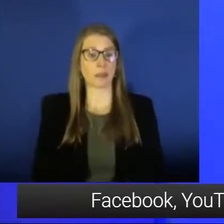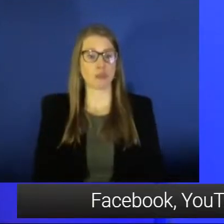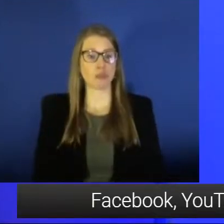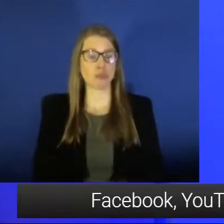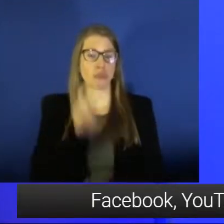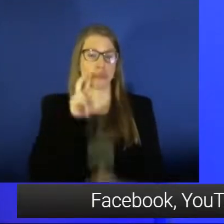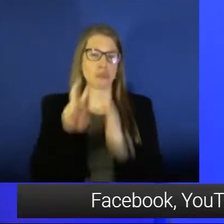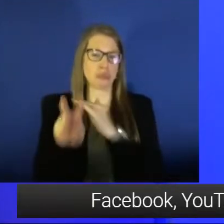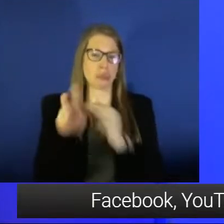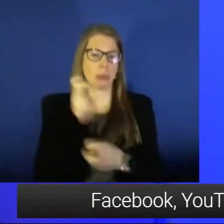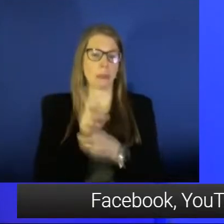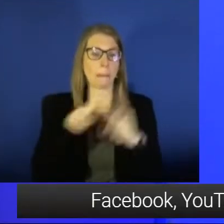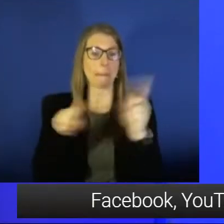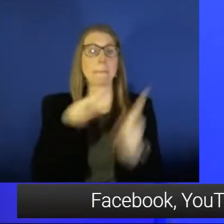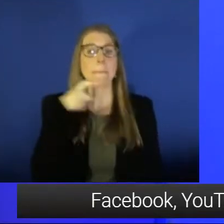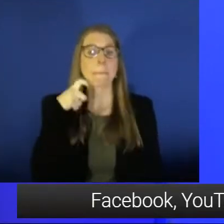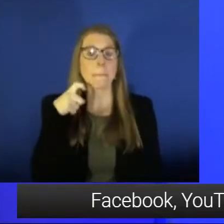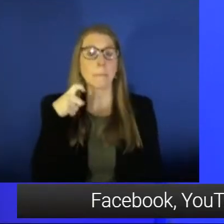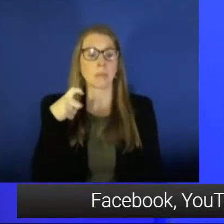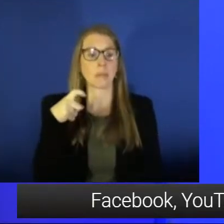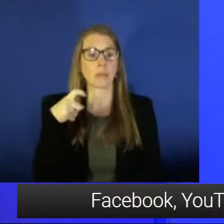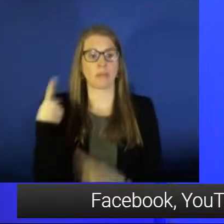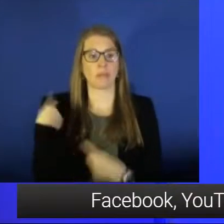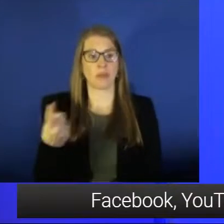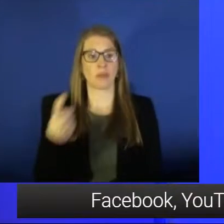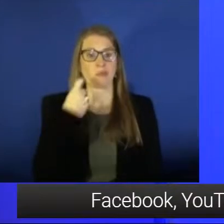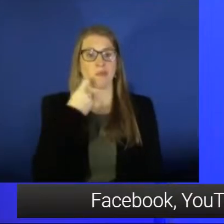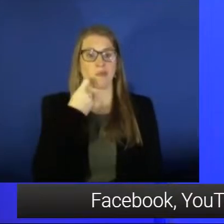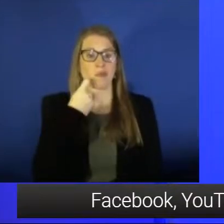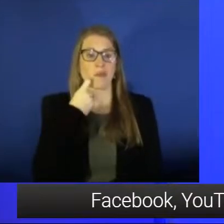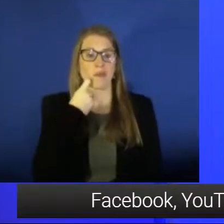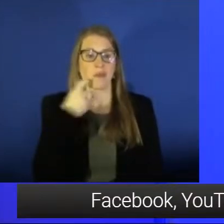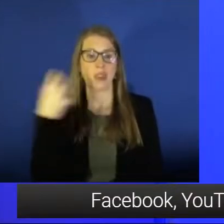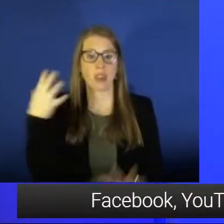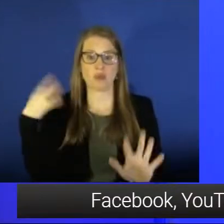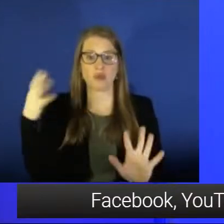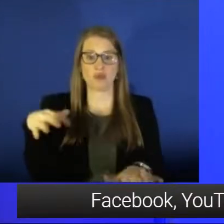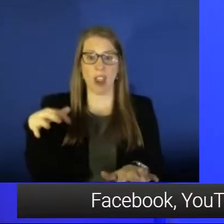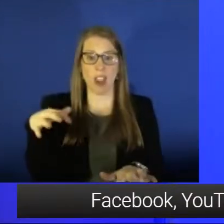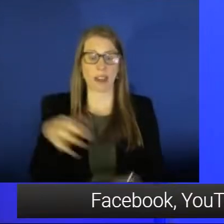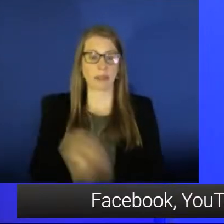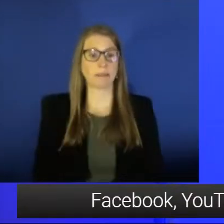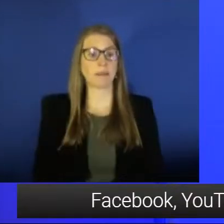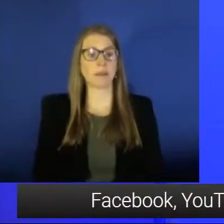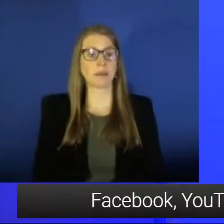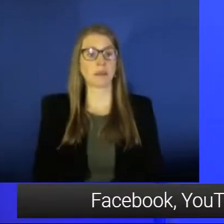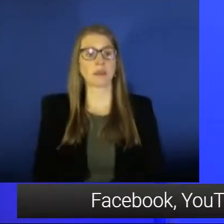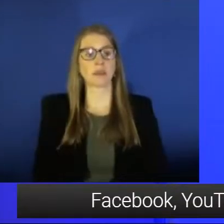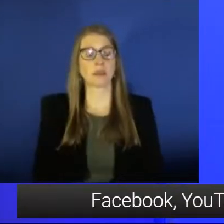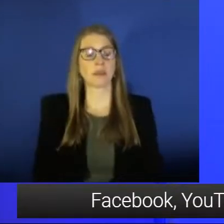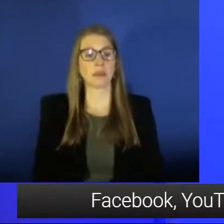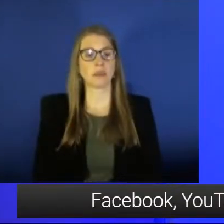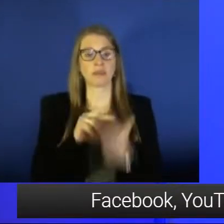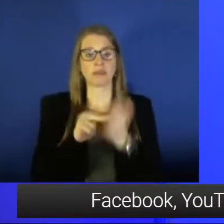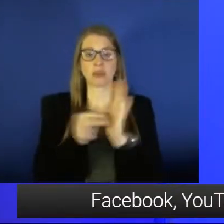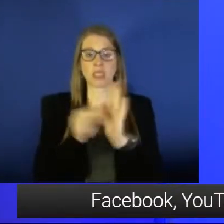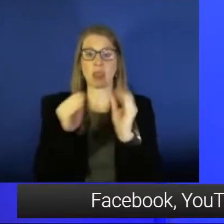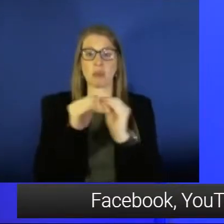pretty dry until we've gotten some recent rain, and that tends to mean that we're going to have more particles in the